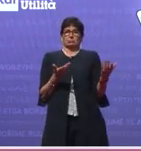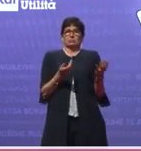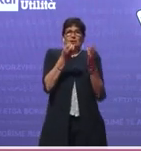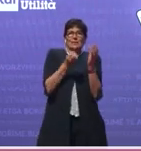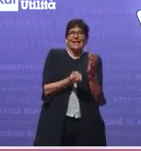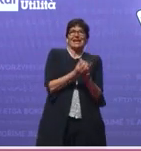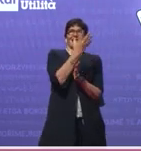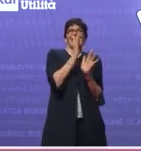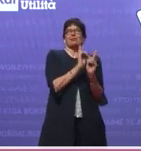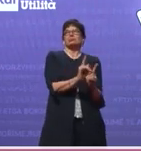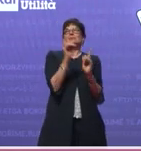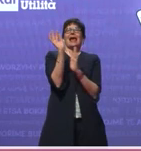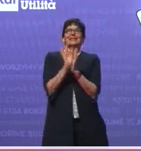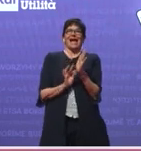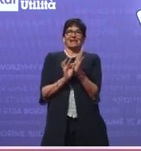web.